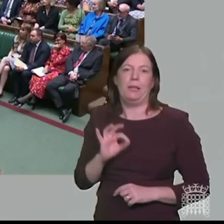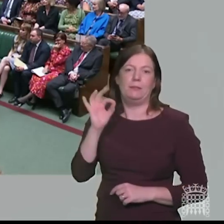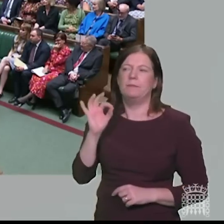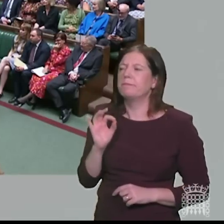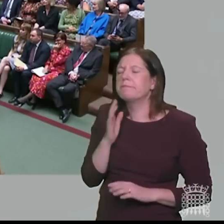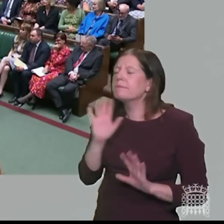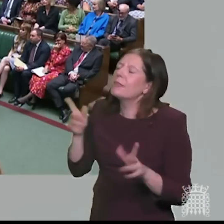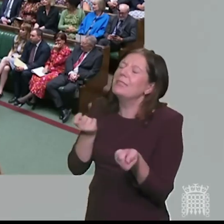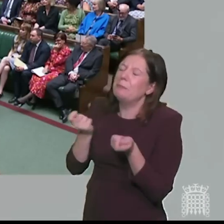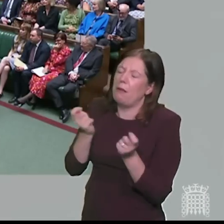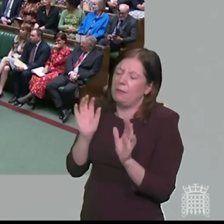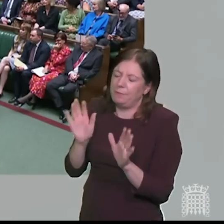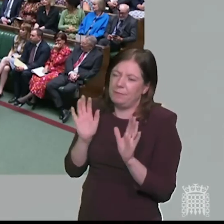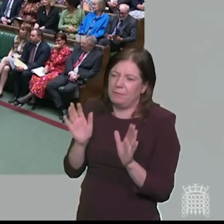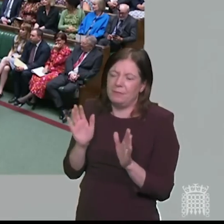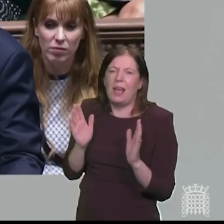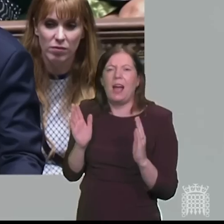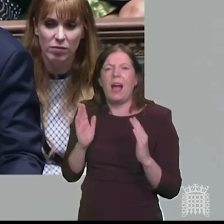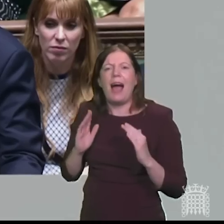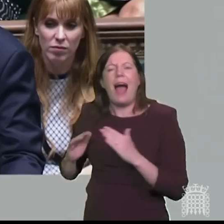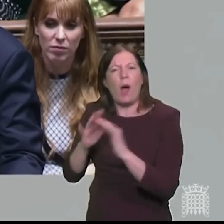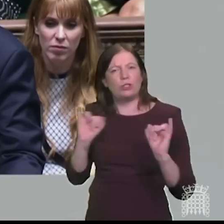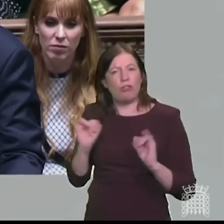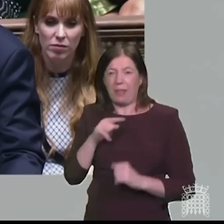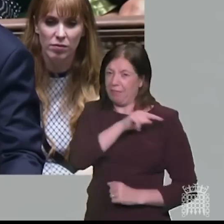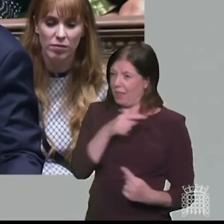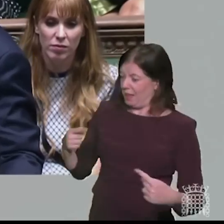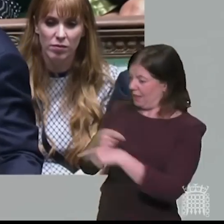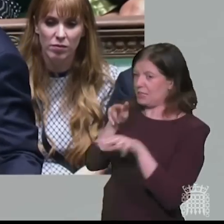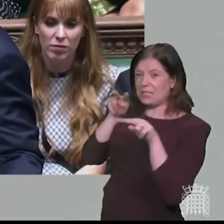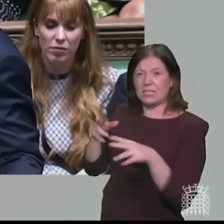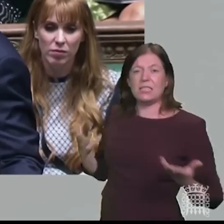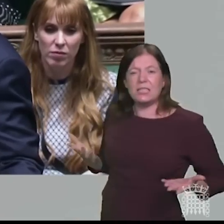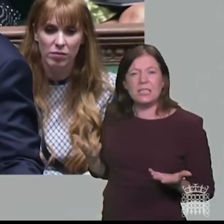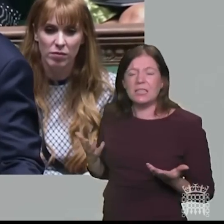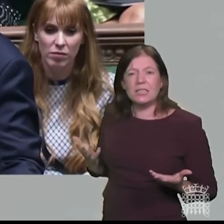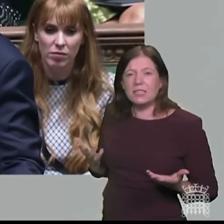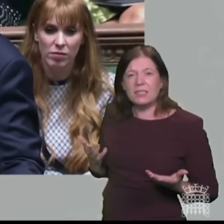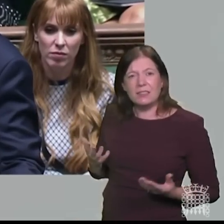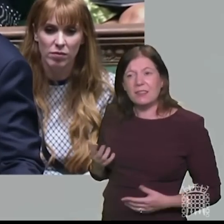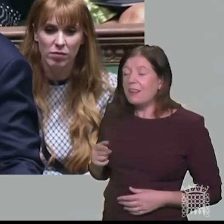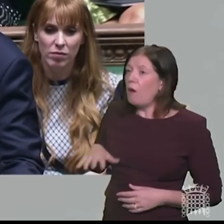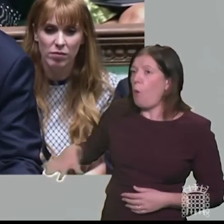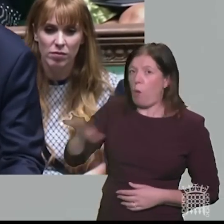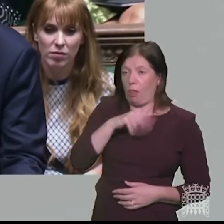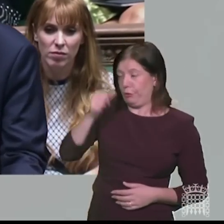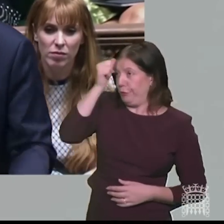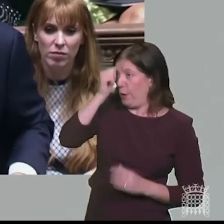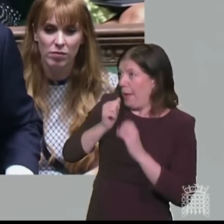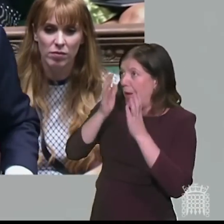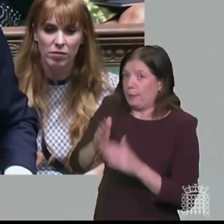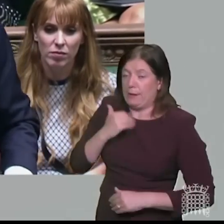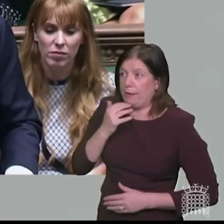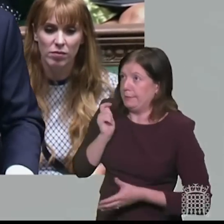Mr. Speaker, it's sort of housing crisis, what crisis with this Prime Minister? He must be the only person in the country who thinks that enough houses have been